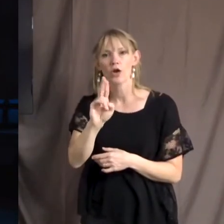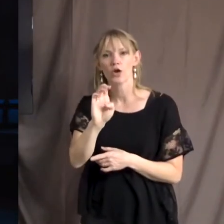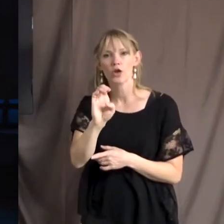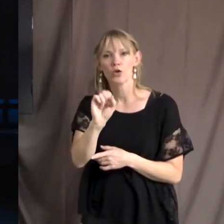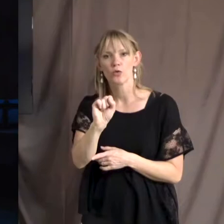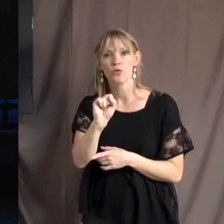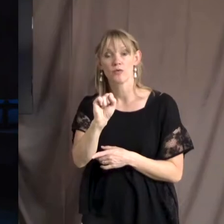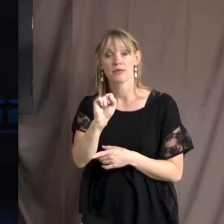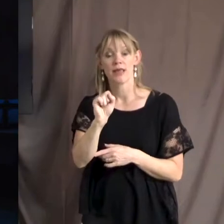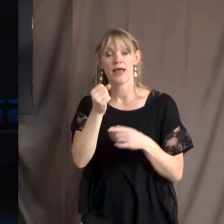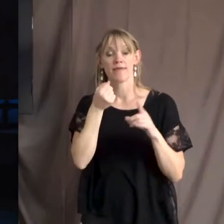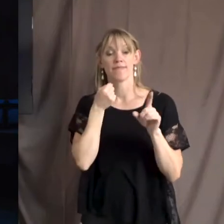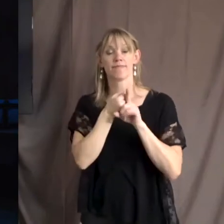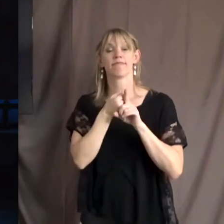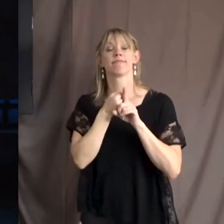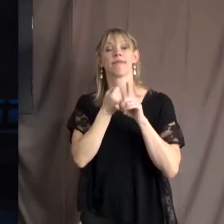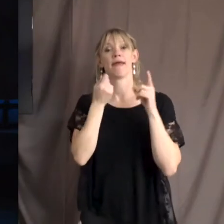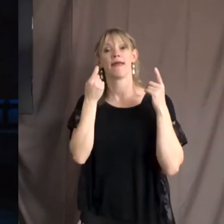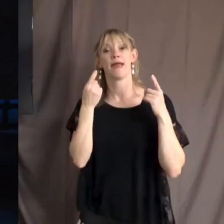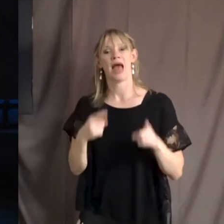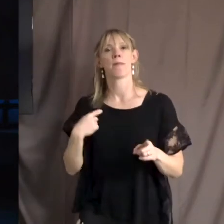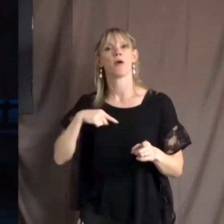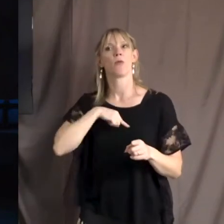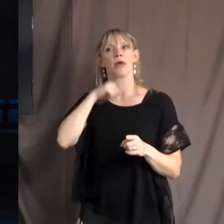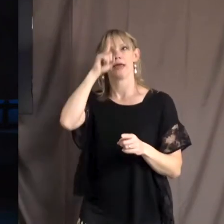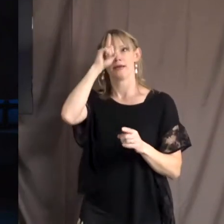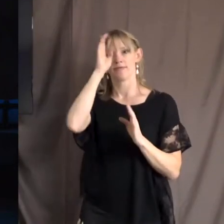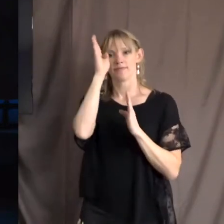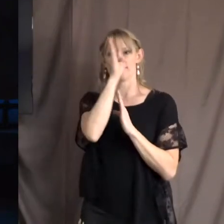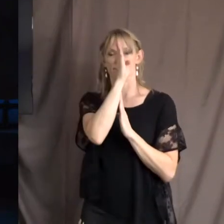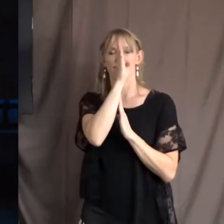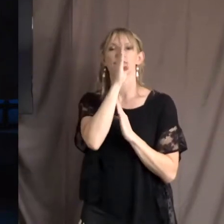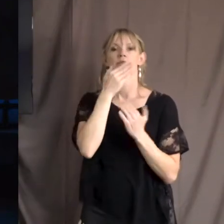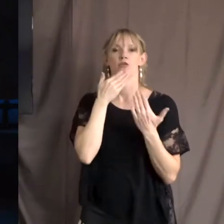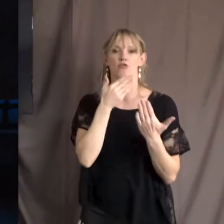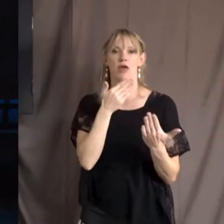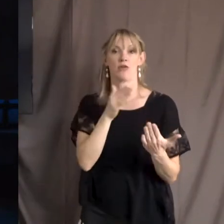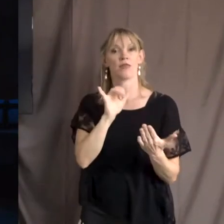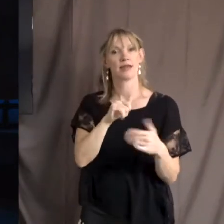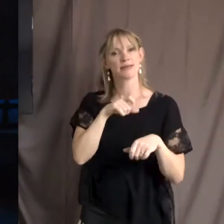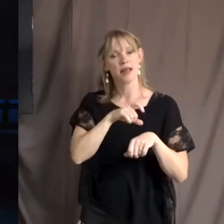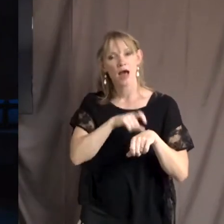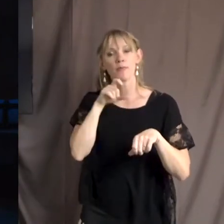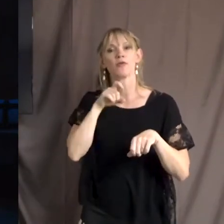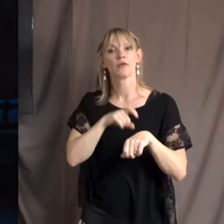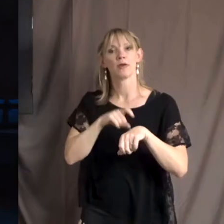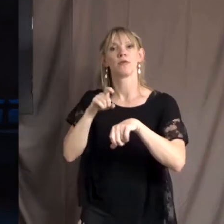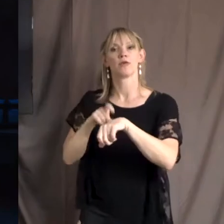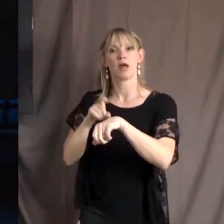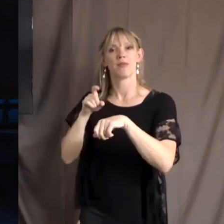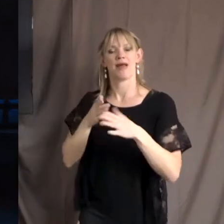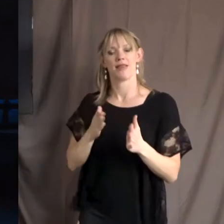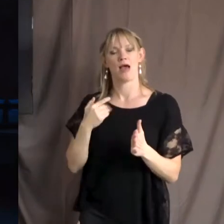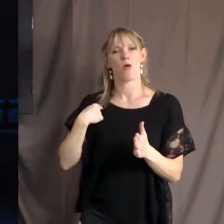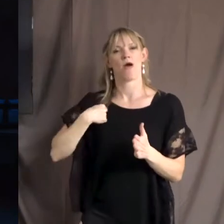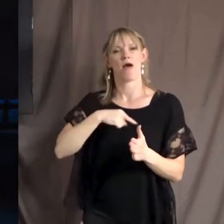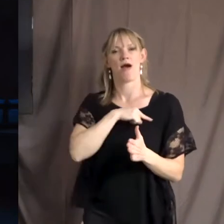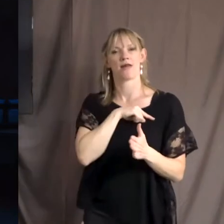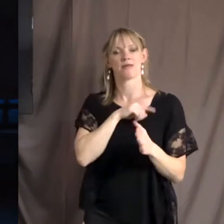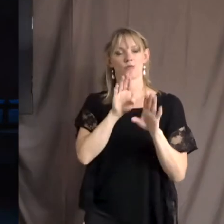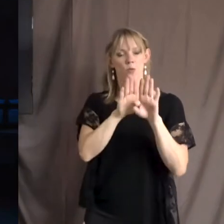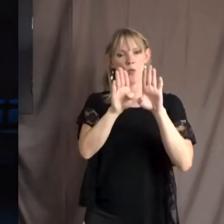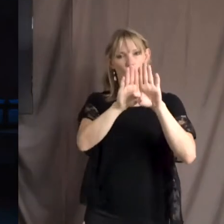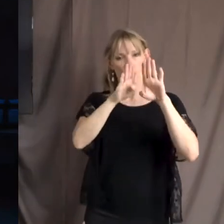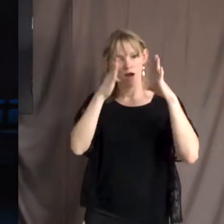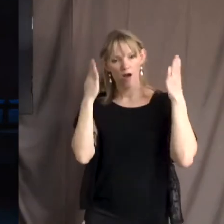off, we attune ourselves to gratitude. That's using gratitude timers and allowing ourselves to walk through the doorway